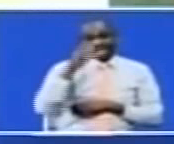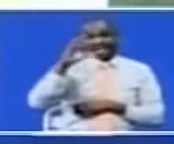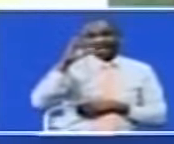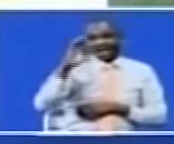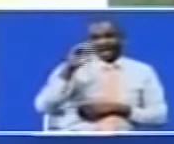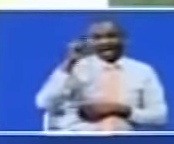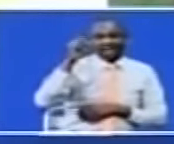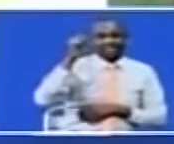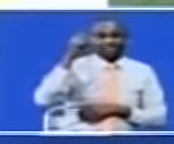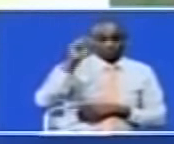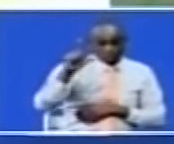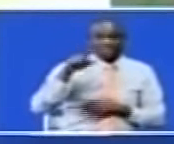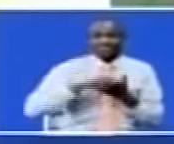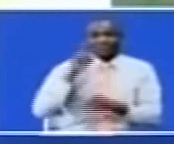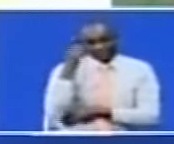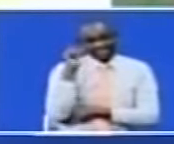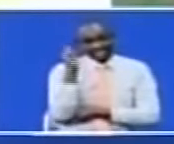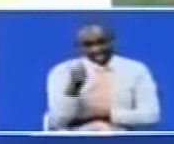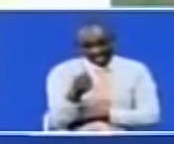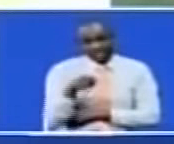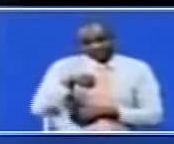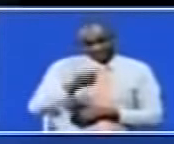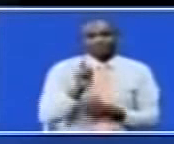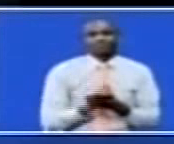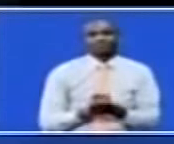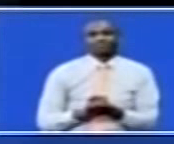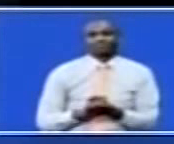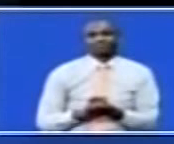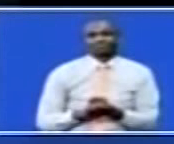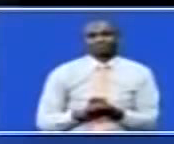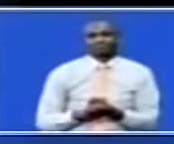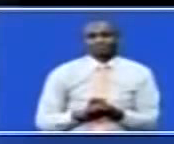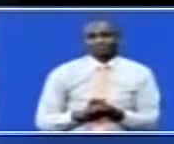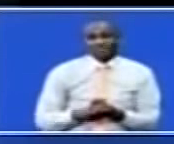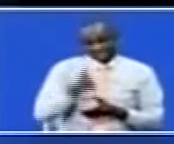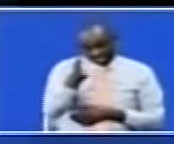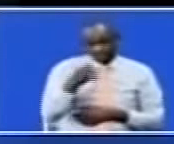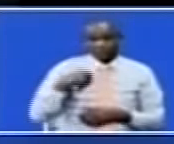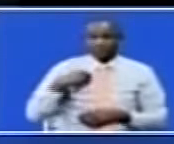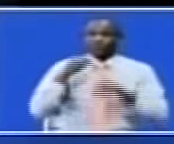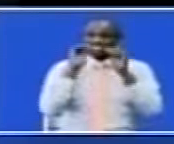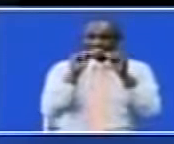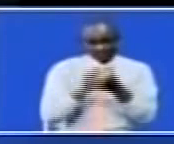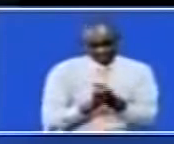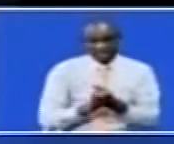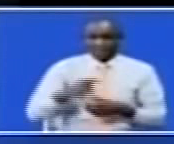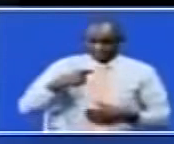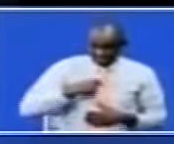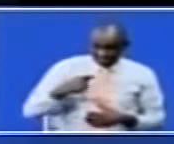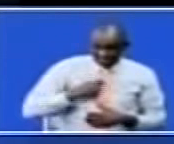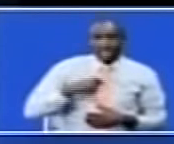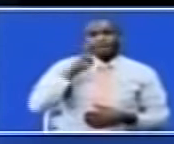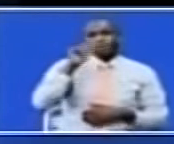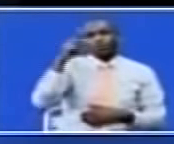to becoming the first Kenyan born saint. Recognize our identity. I am a